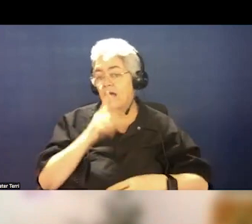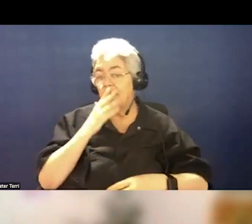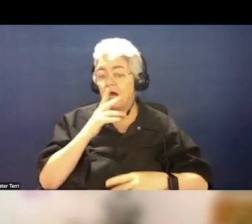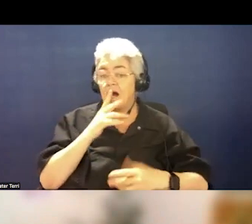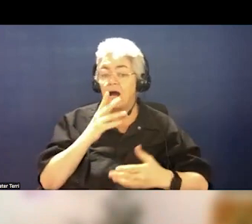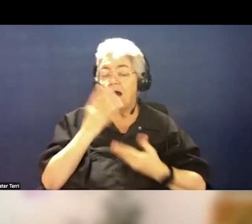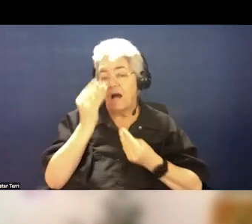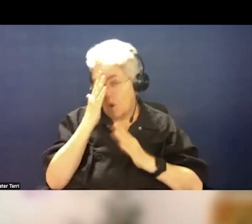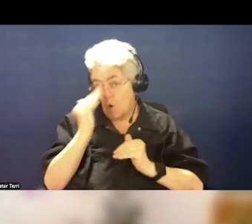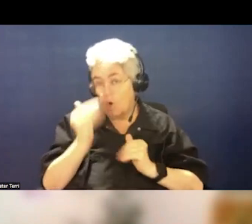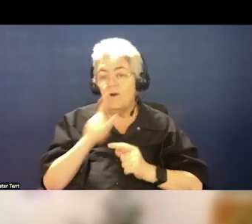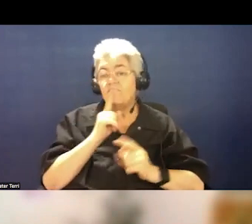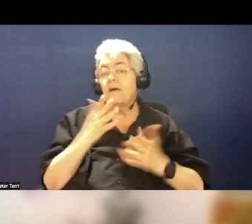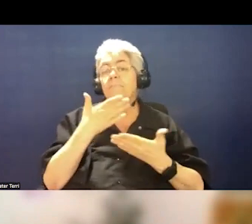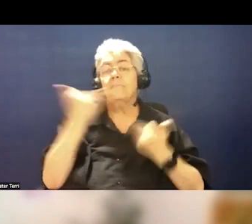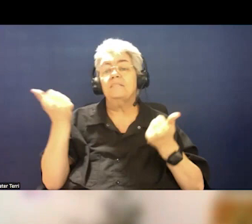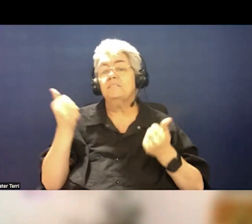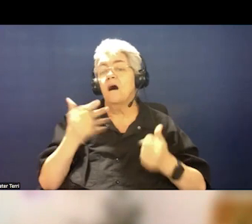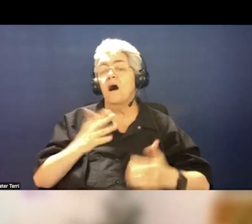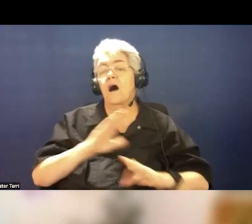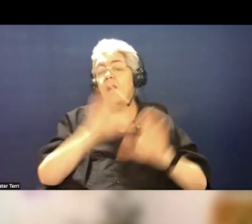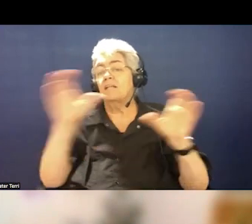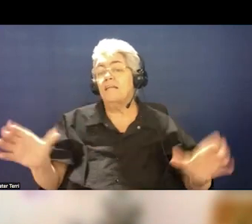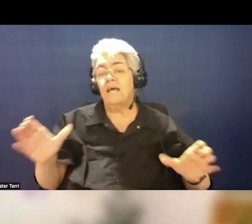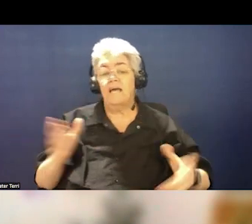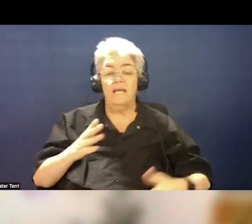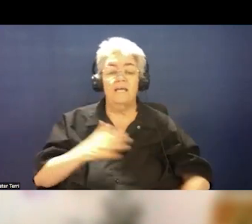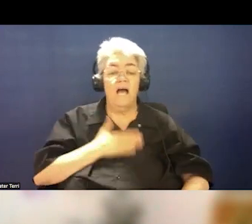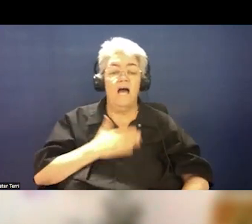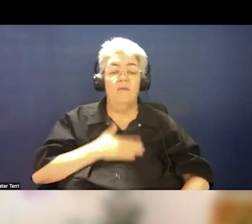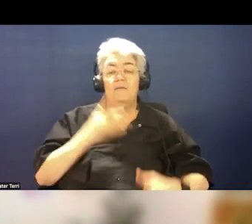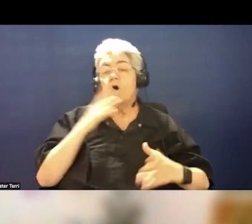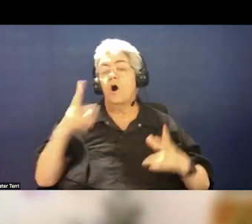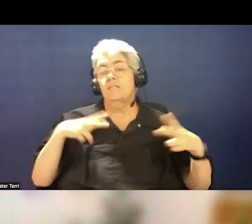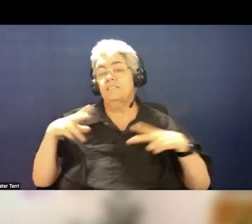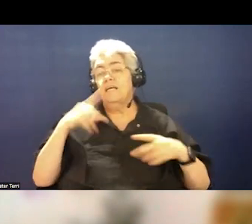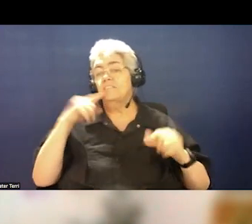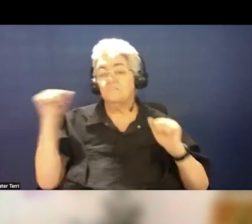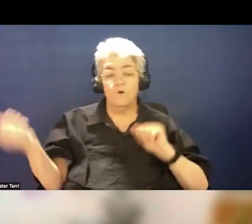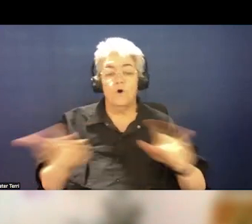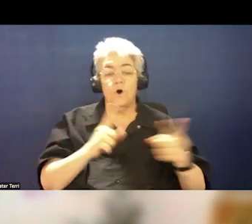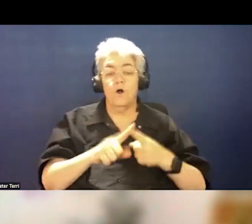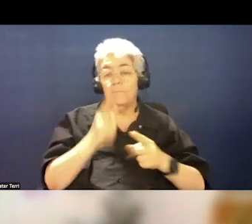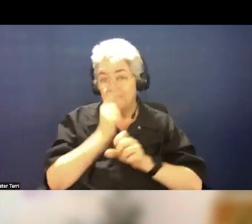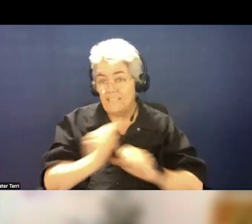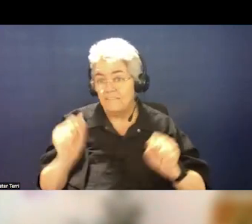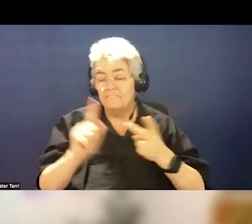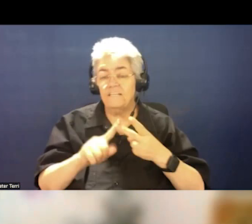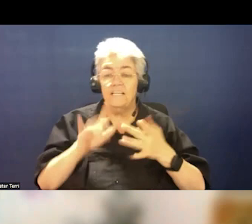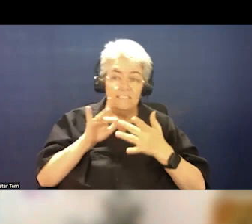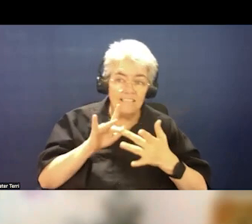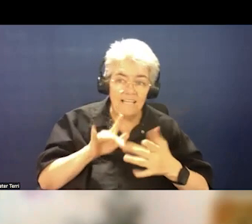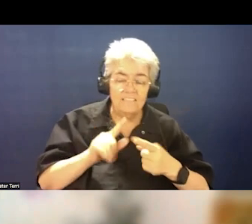the best of holidays. Happy holidays to each and every one of you. Be safe, connect, do